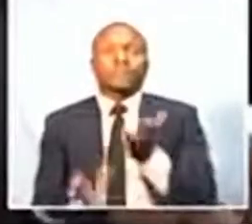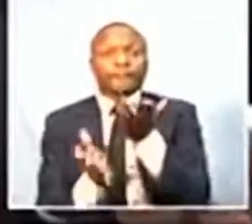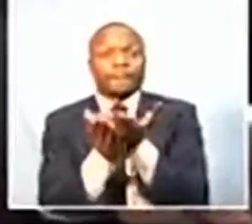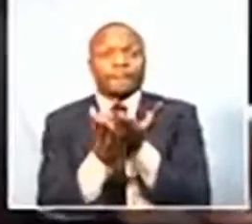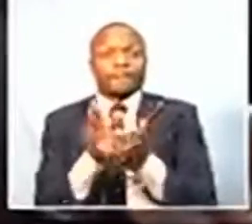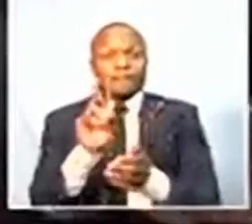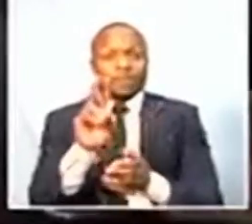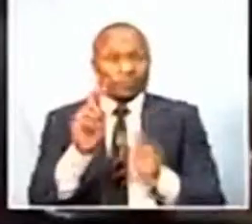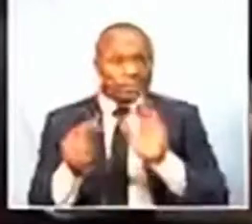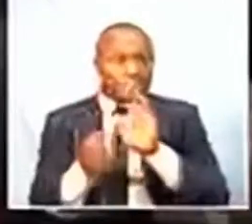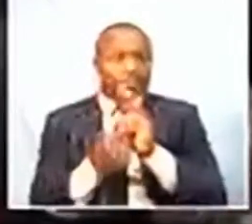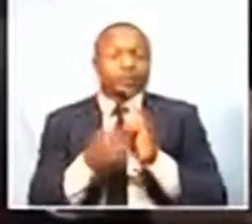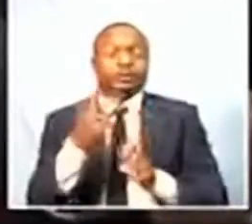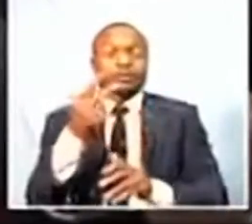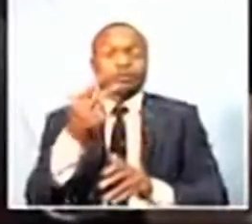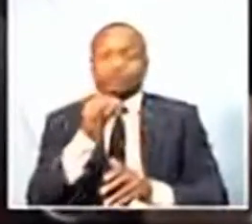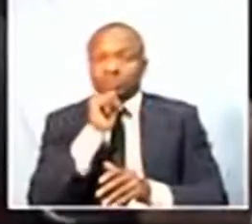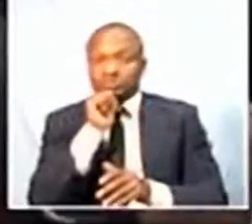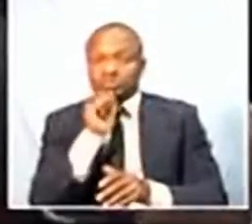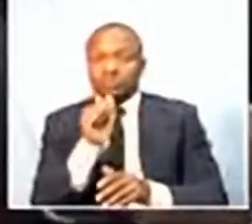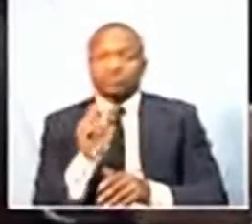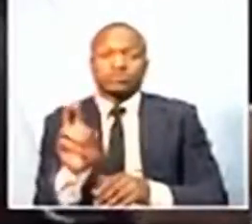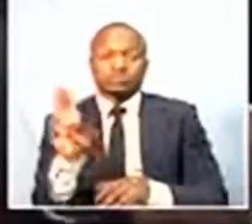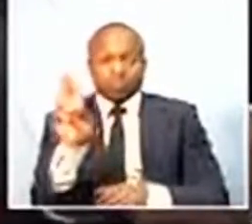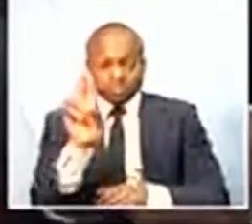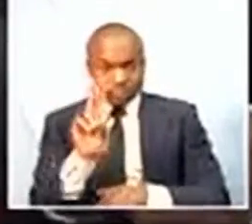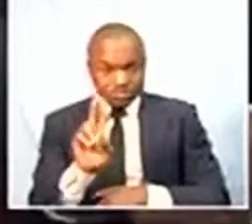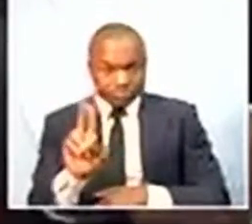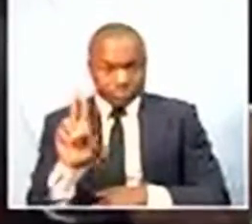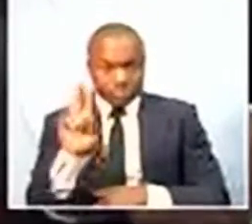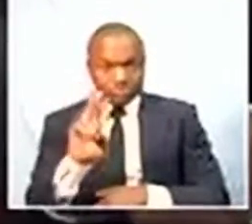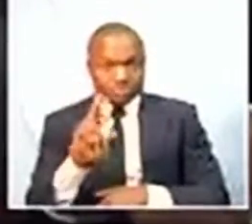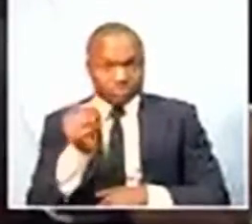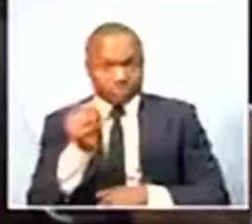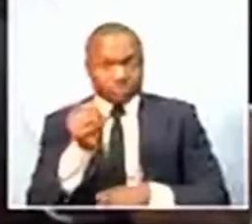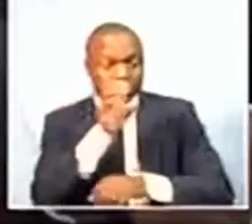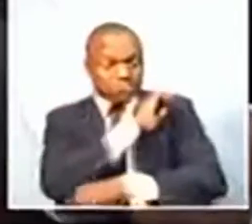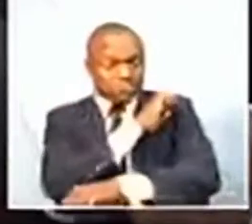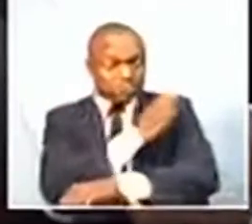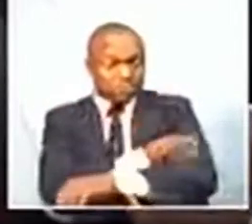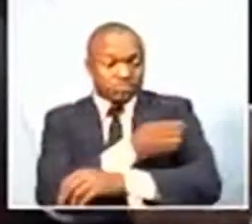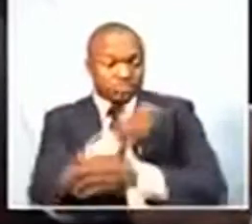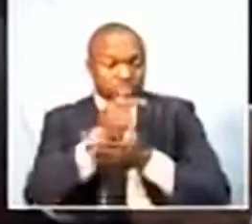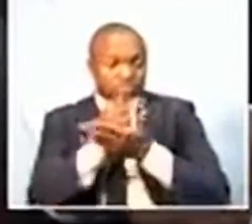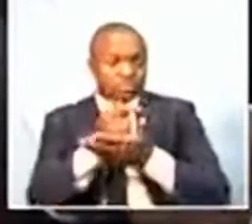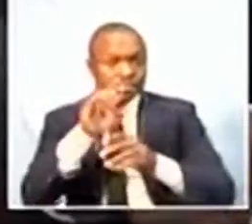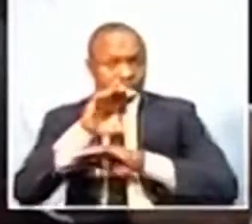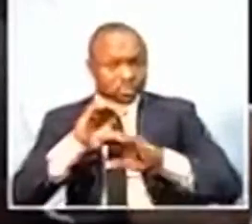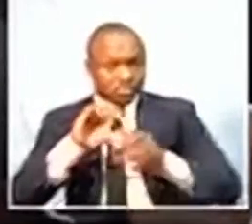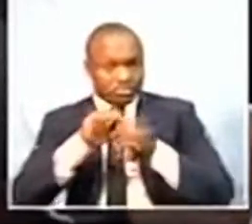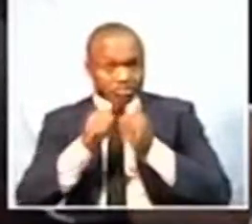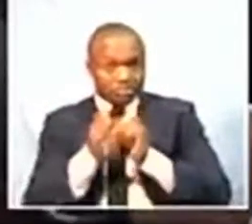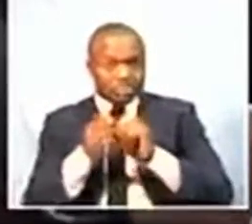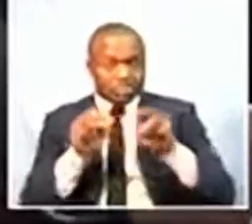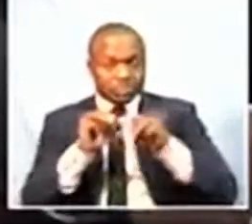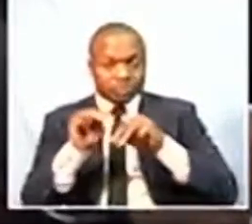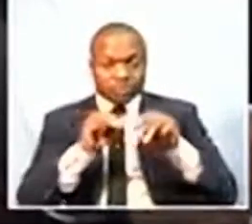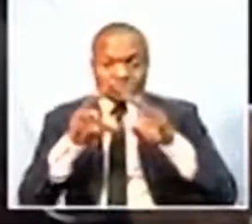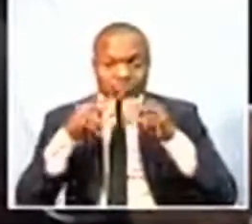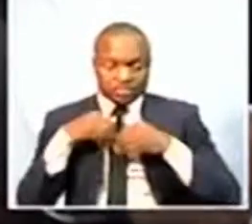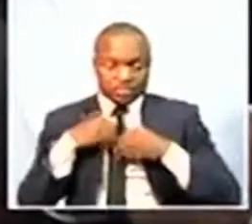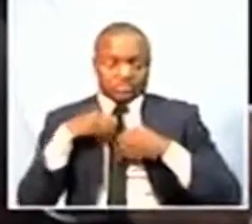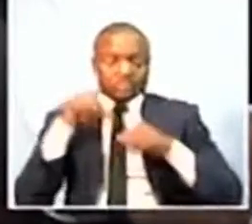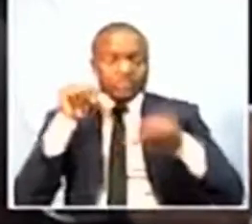Appendix 2.3, unspent funds empowerment grants. Cause of query, management acknowledges